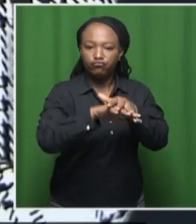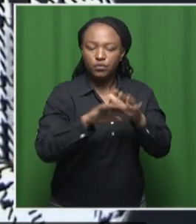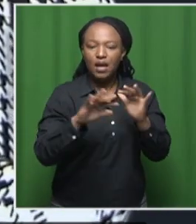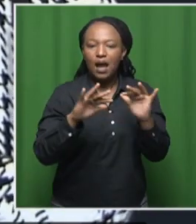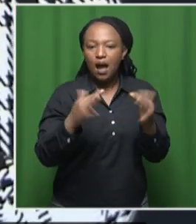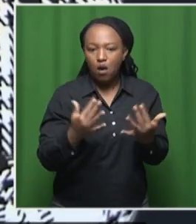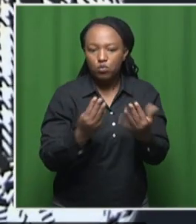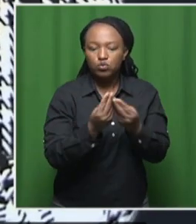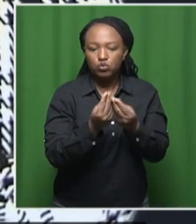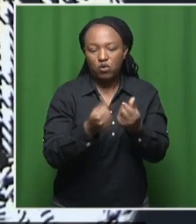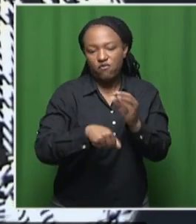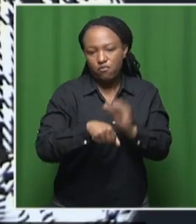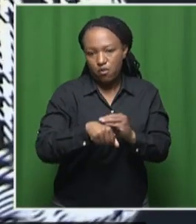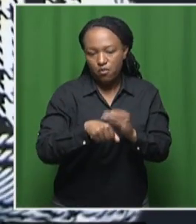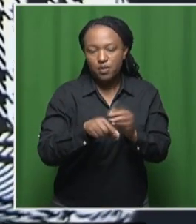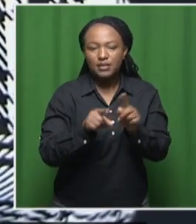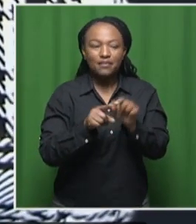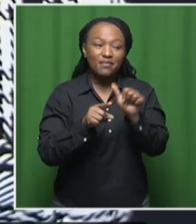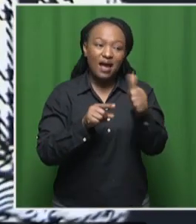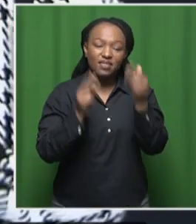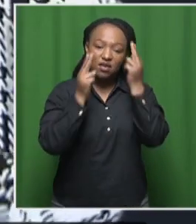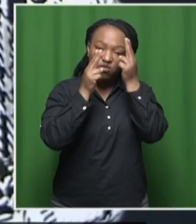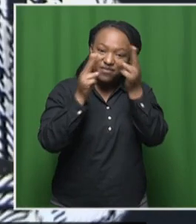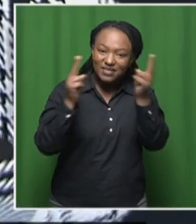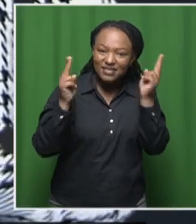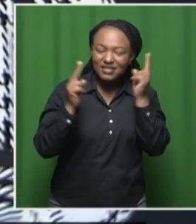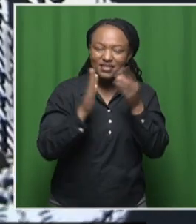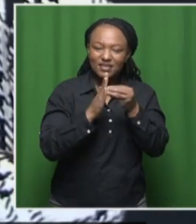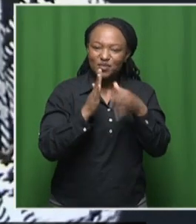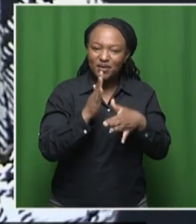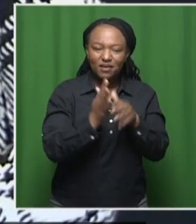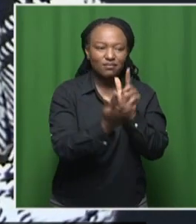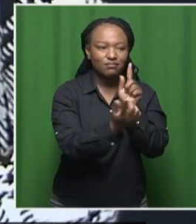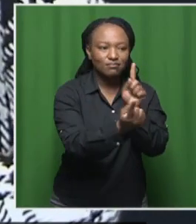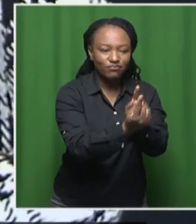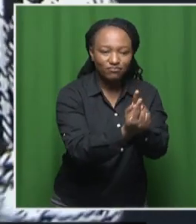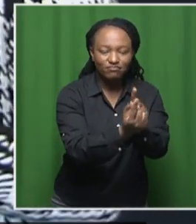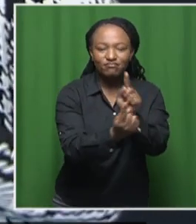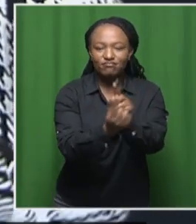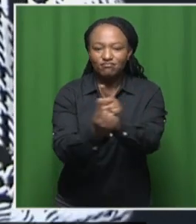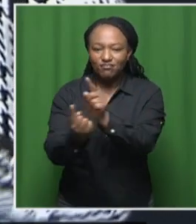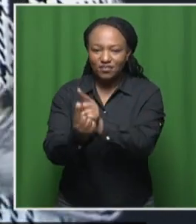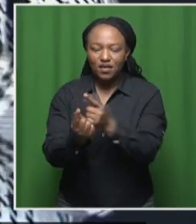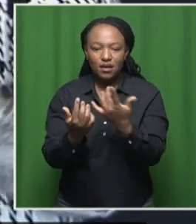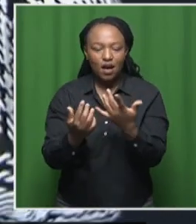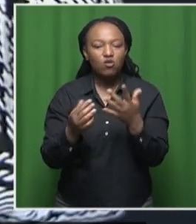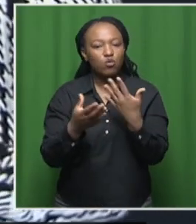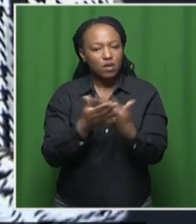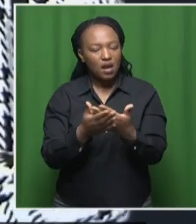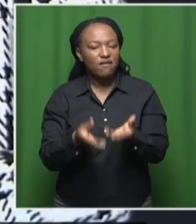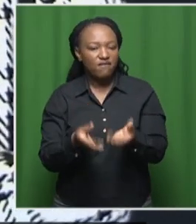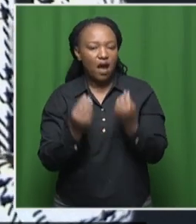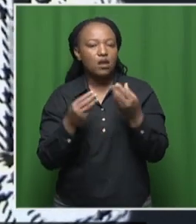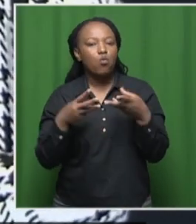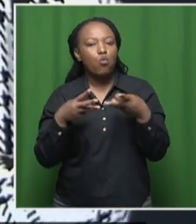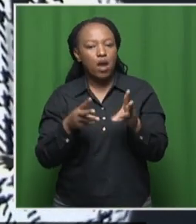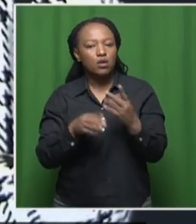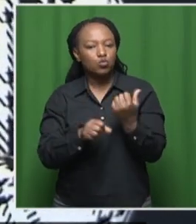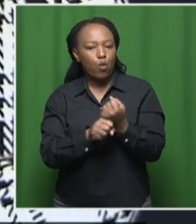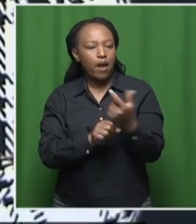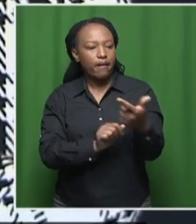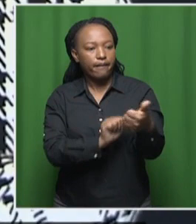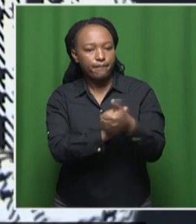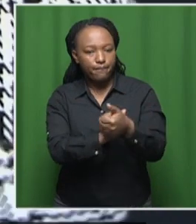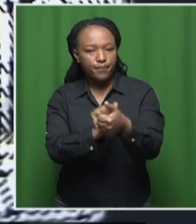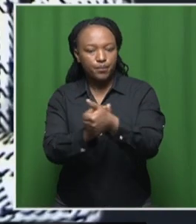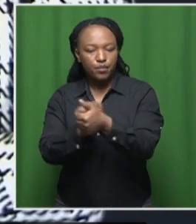other universities and other students with different topics. You can find ways to collaborate. So it really enriches your experience as